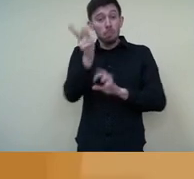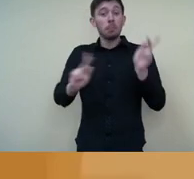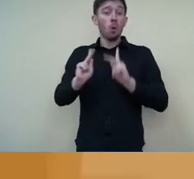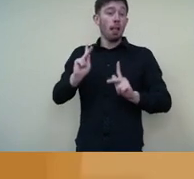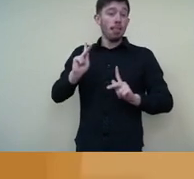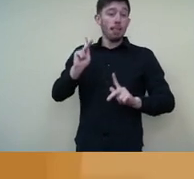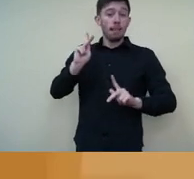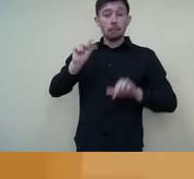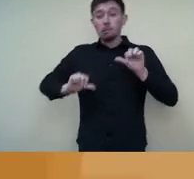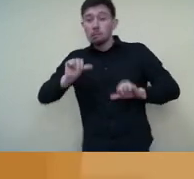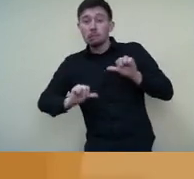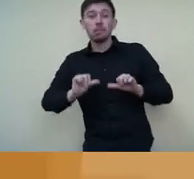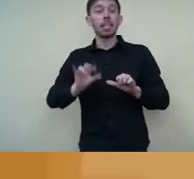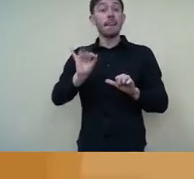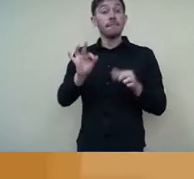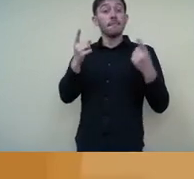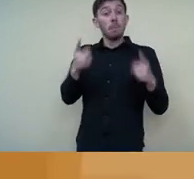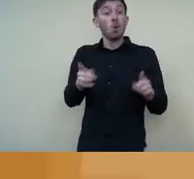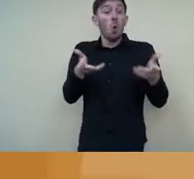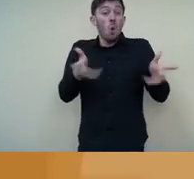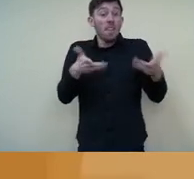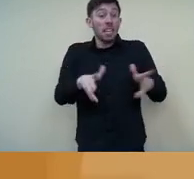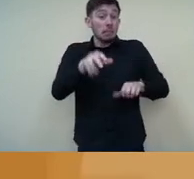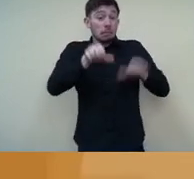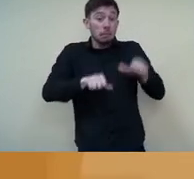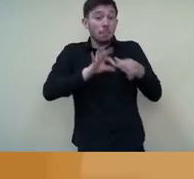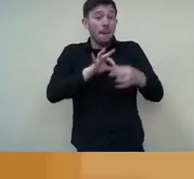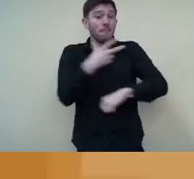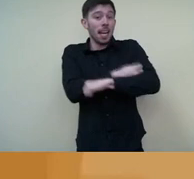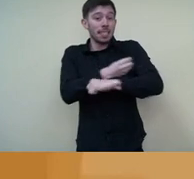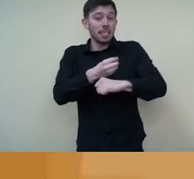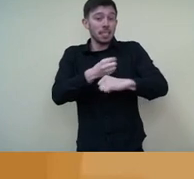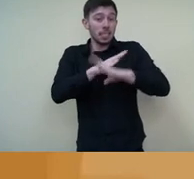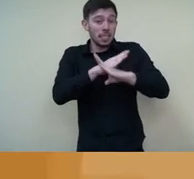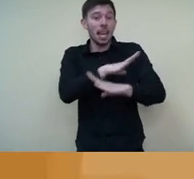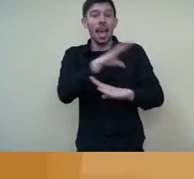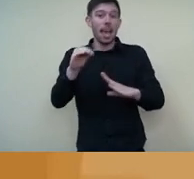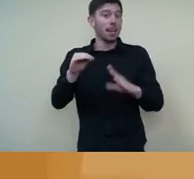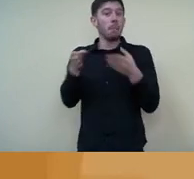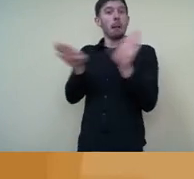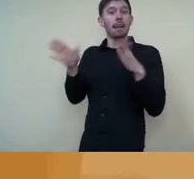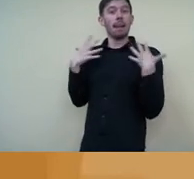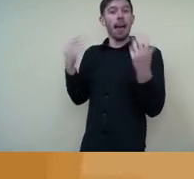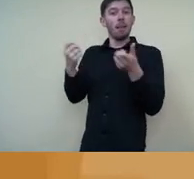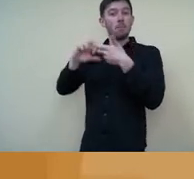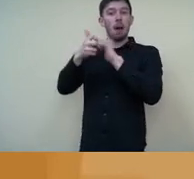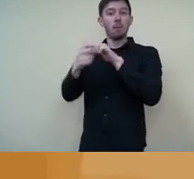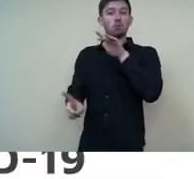what happens if people are already hesitant about tried and true vaccines and a public health crisis pops off, like the one that we're living through?